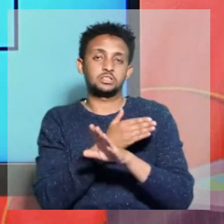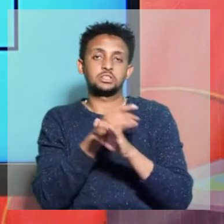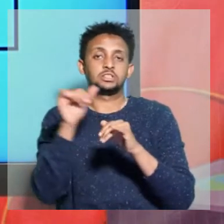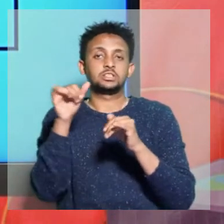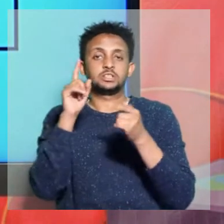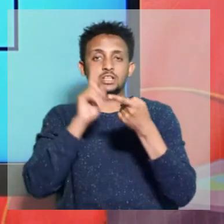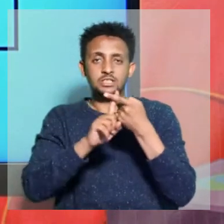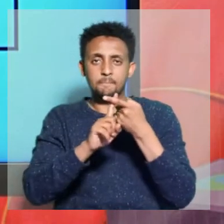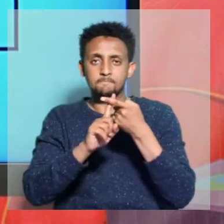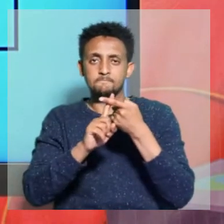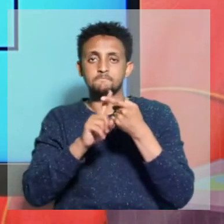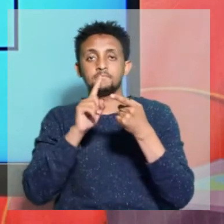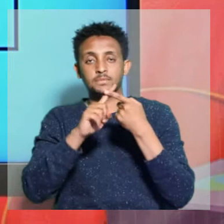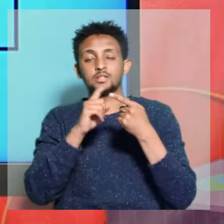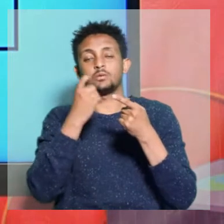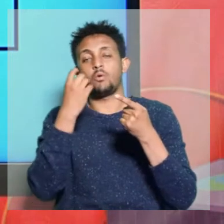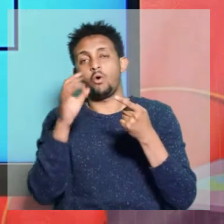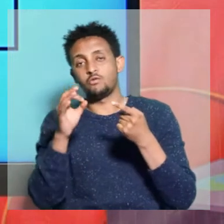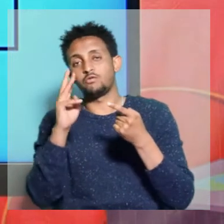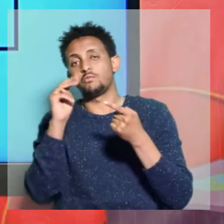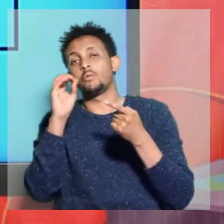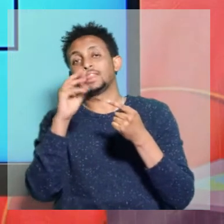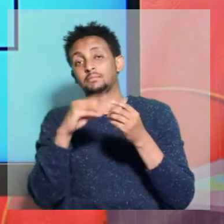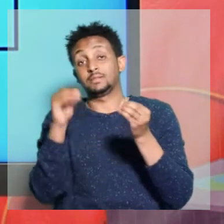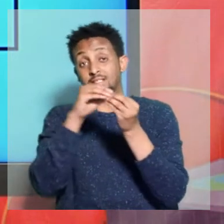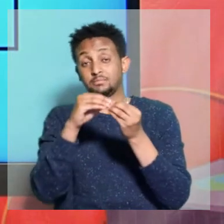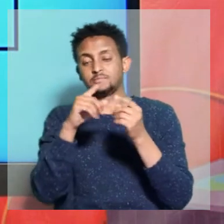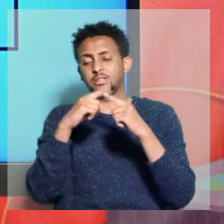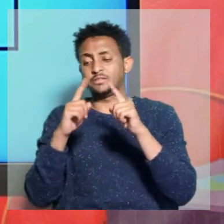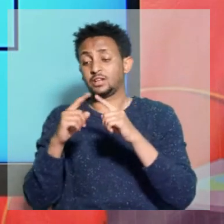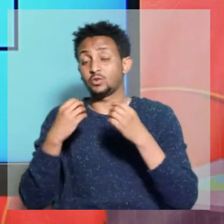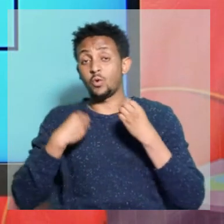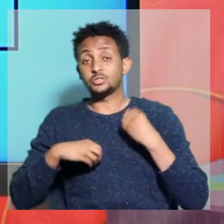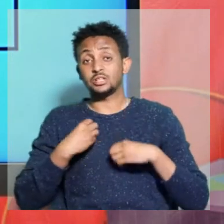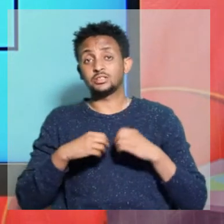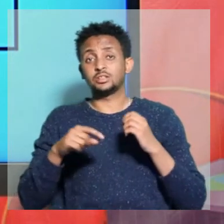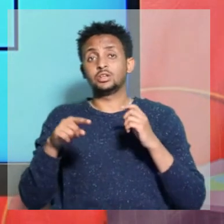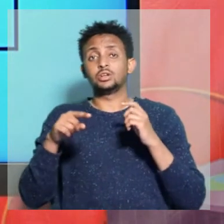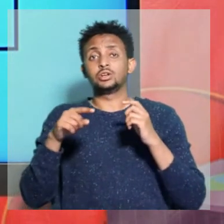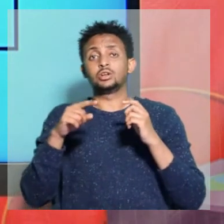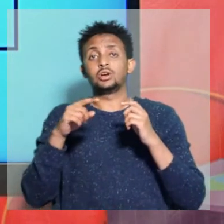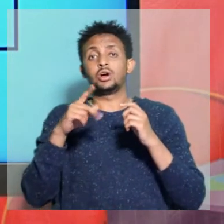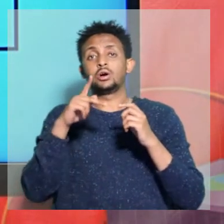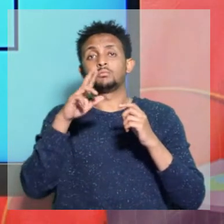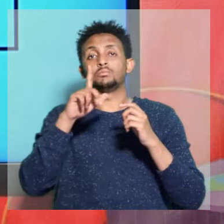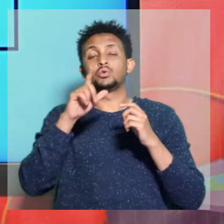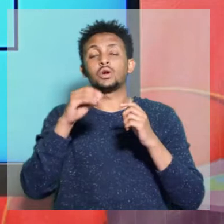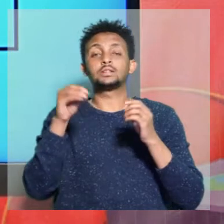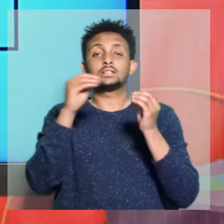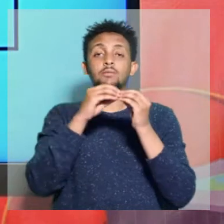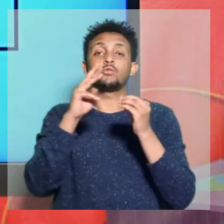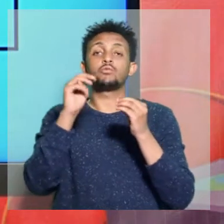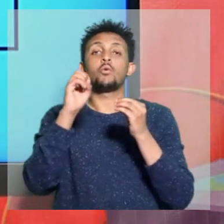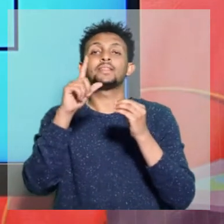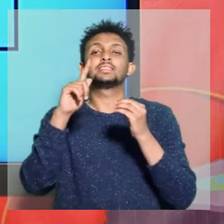sum of momenta, momentum of different objects, the plural word of momentum, the sum of